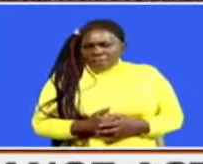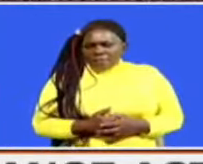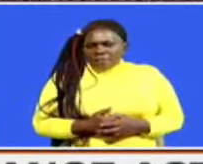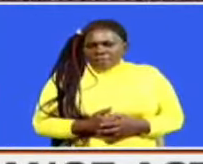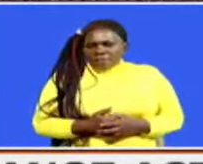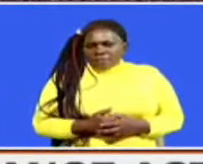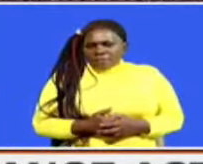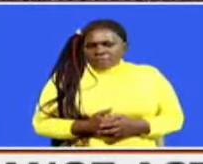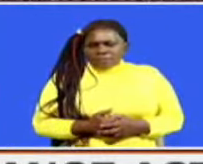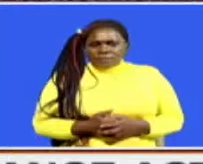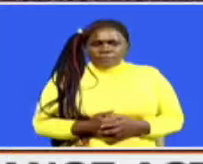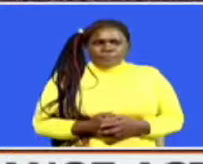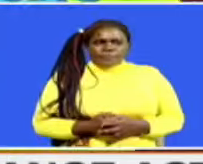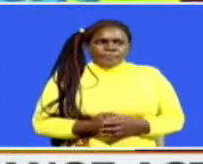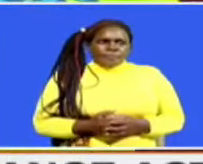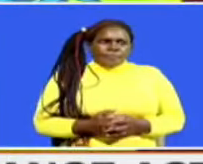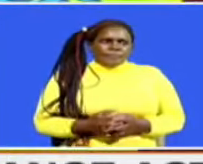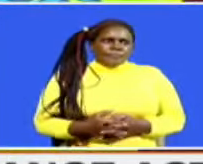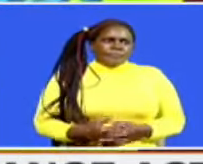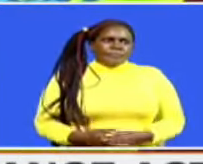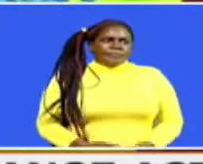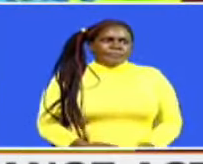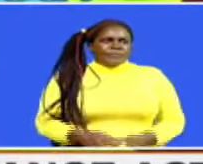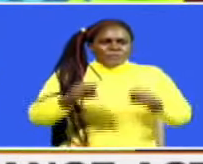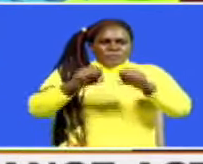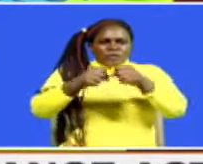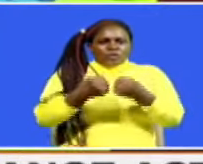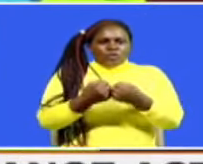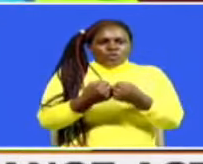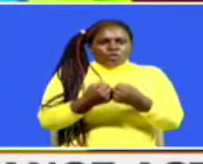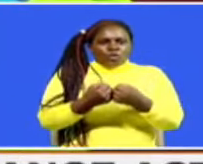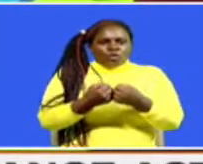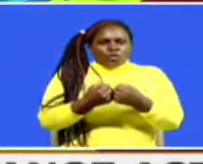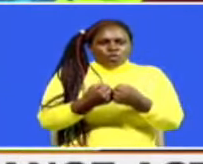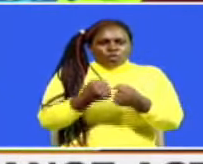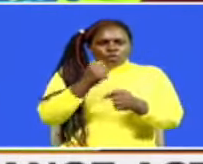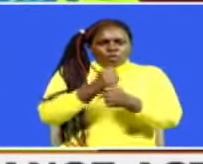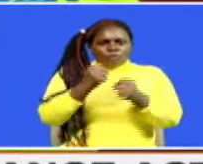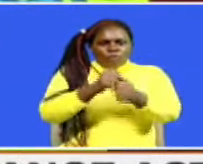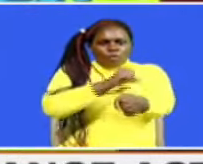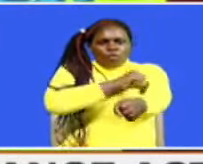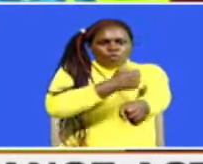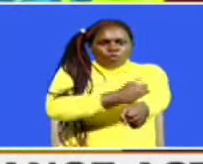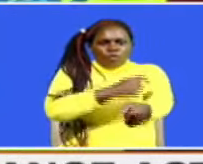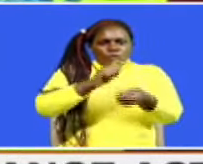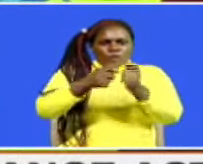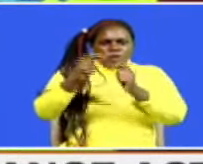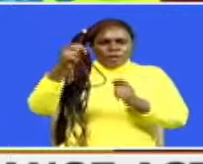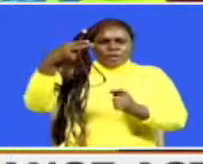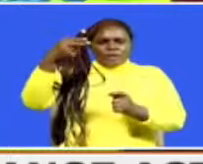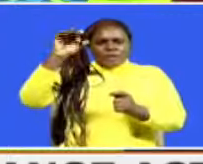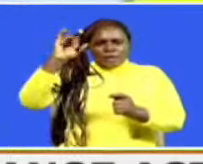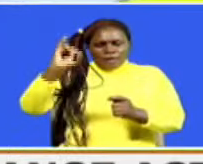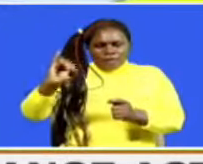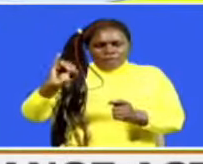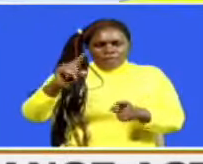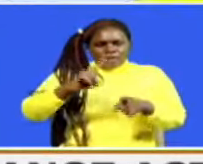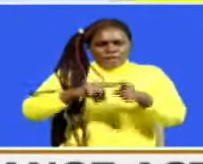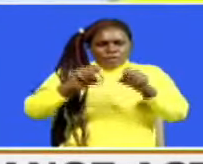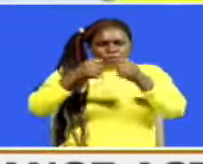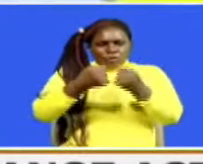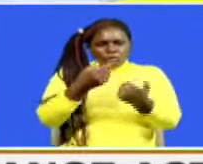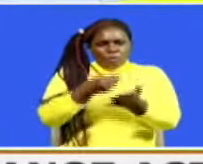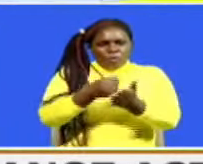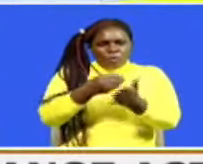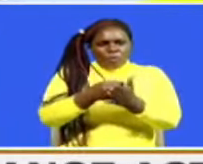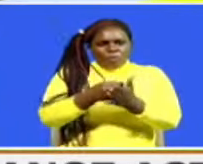see a reason to worry. The Social Health Authority is expected to replace the National Health Insurance Fund once the Social Health